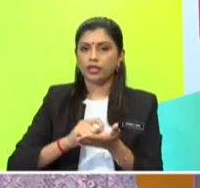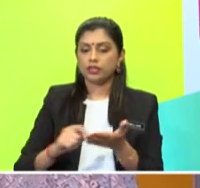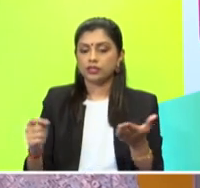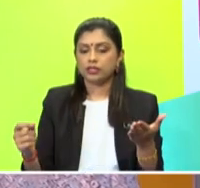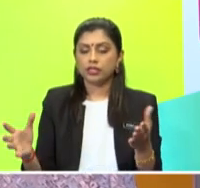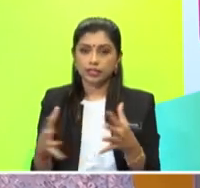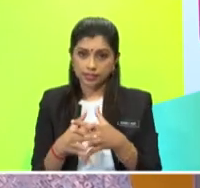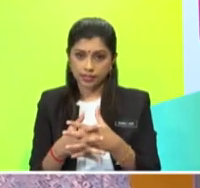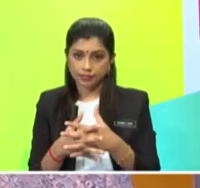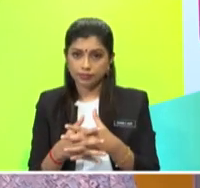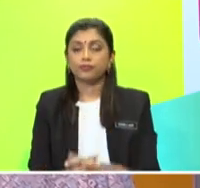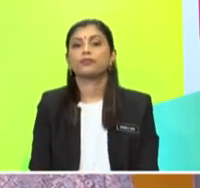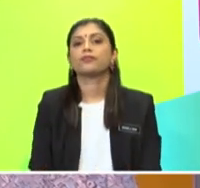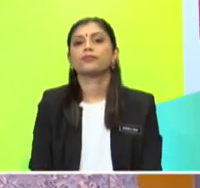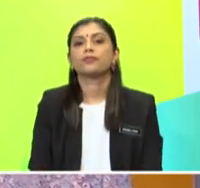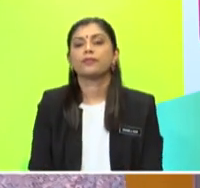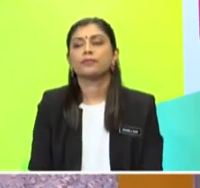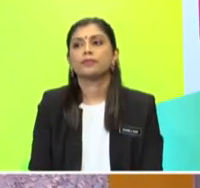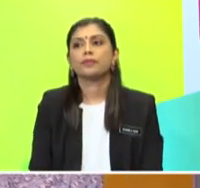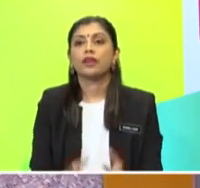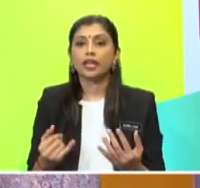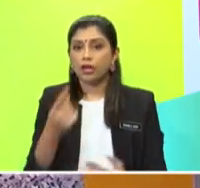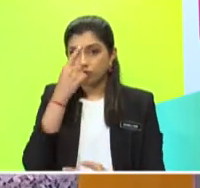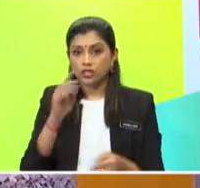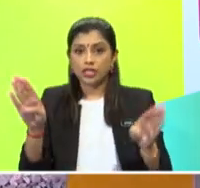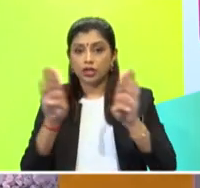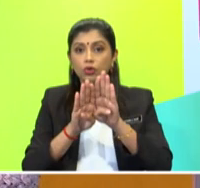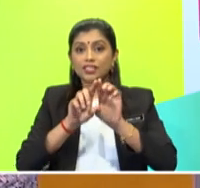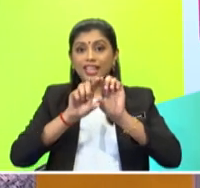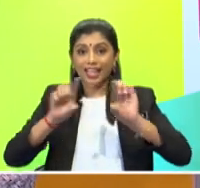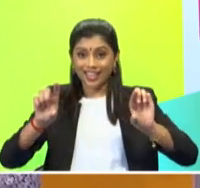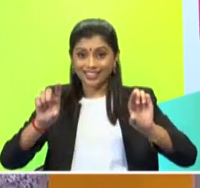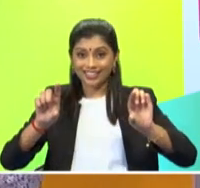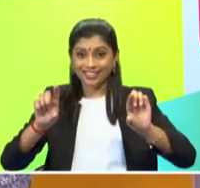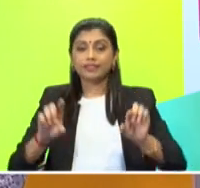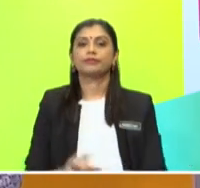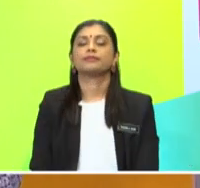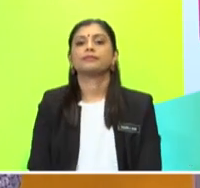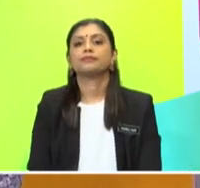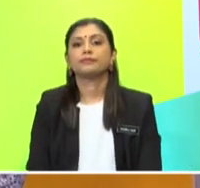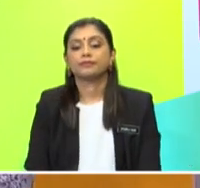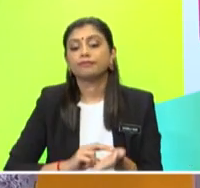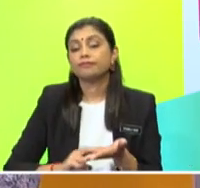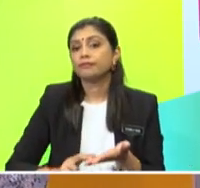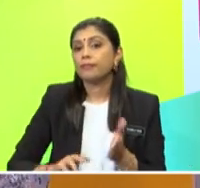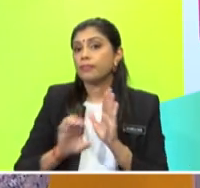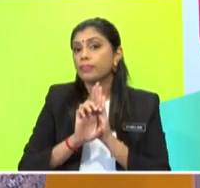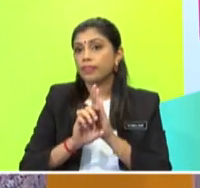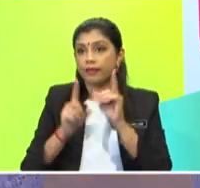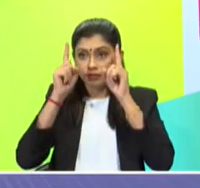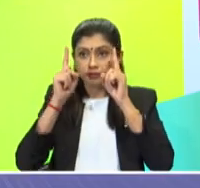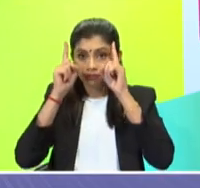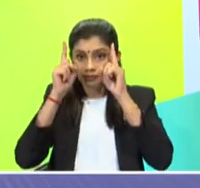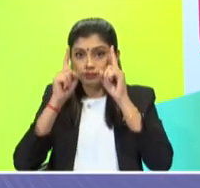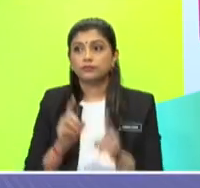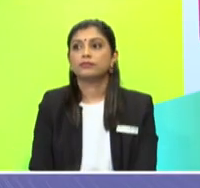Some examples of informal and formal closing line. Well, I've got to go now. I would better get going. Don't forget to drop me a line